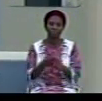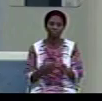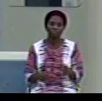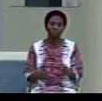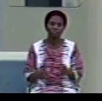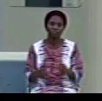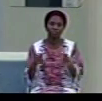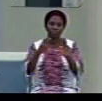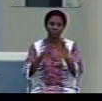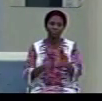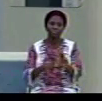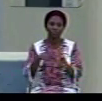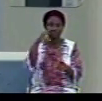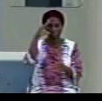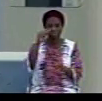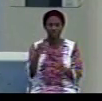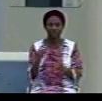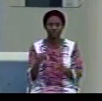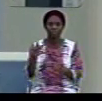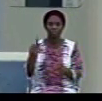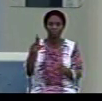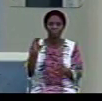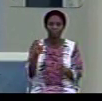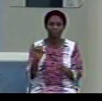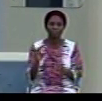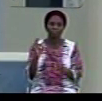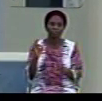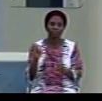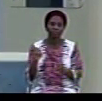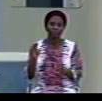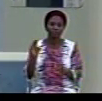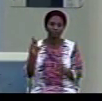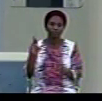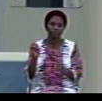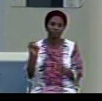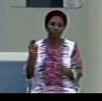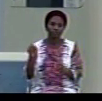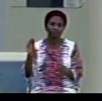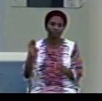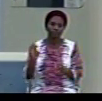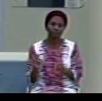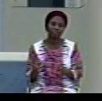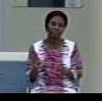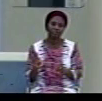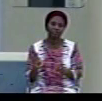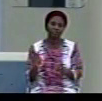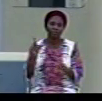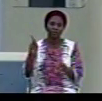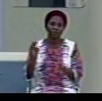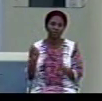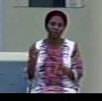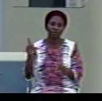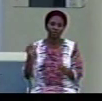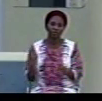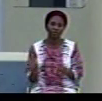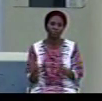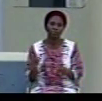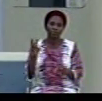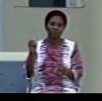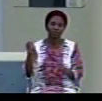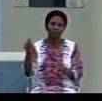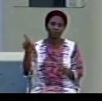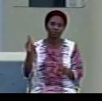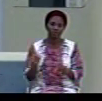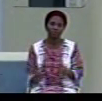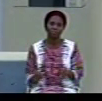Reverend Kolawole, the first vice chairman, Reverend Okunola, and